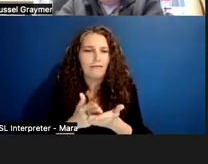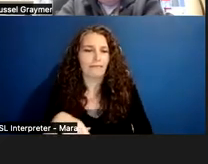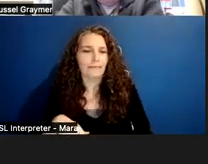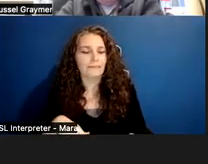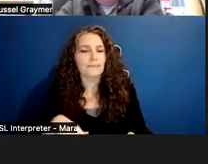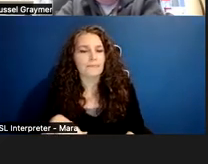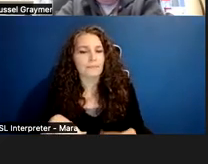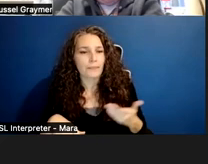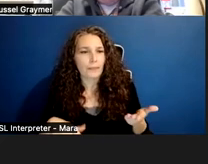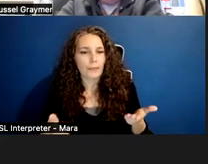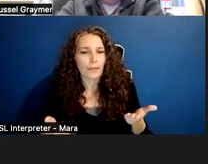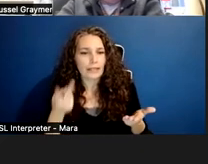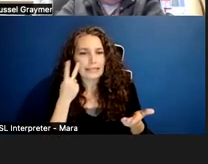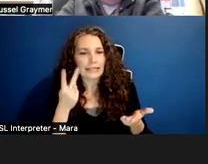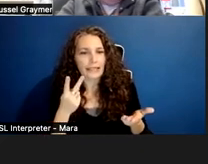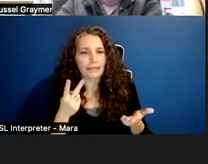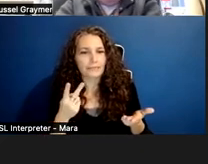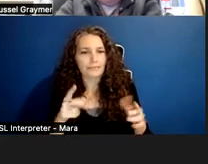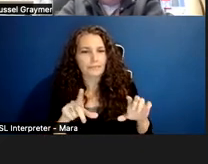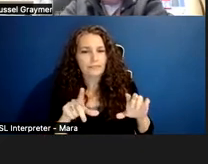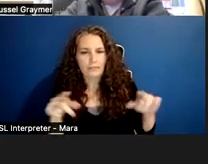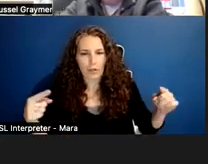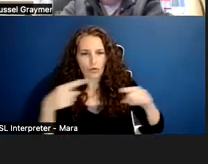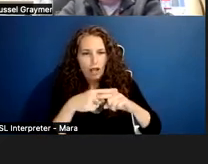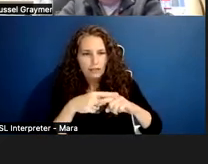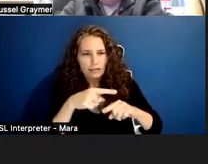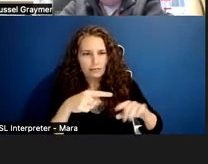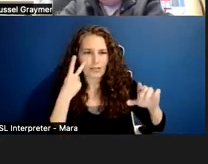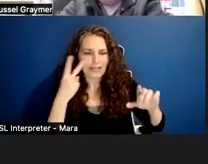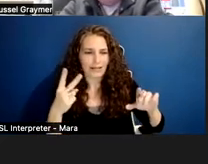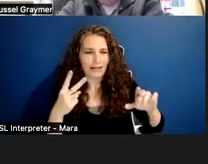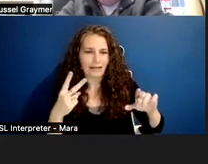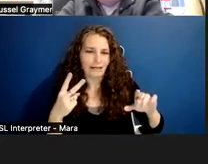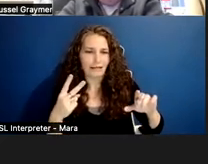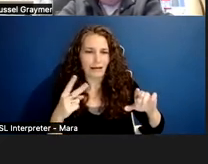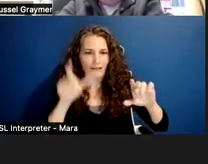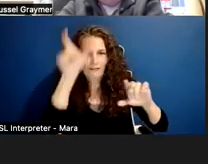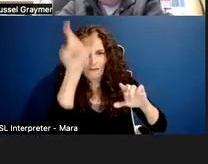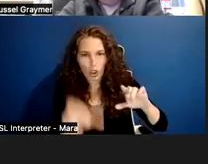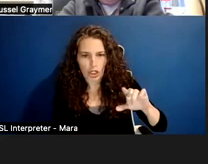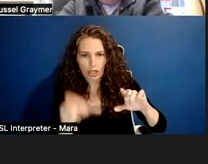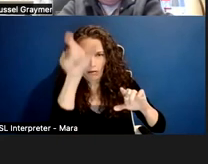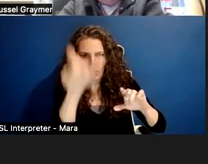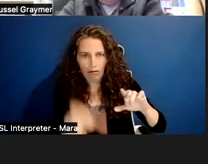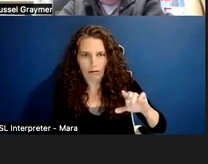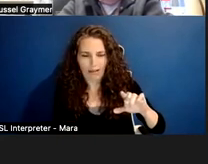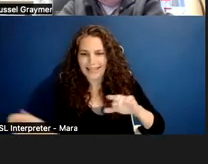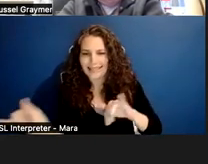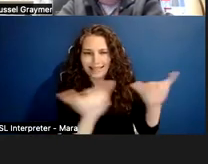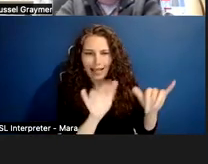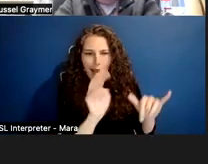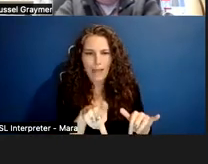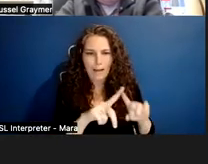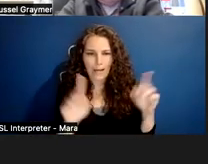If we again look in cross section, these are vertical slices through that same map. And